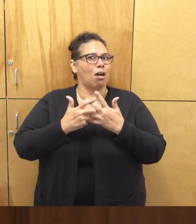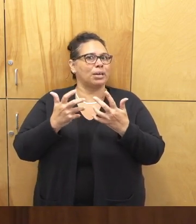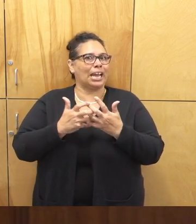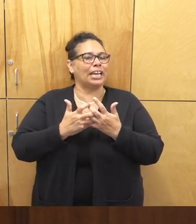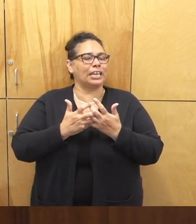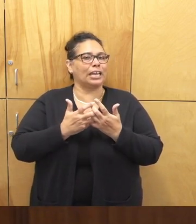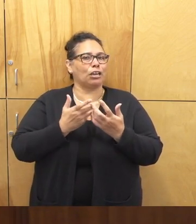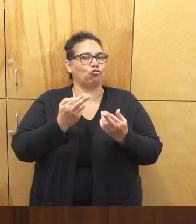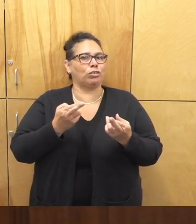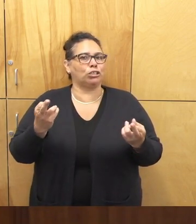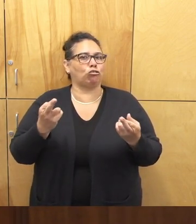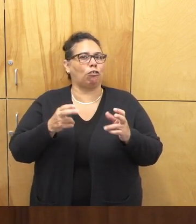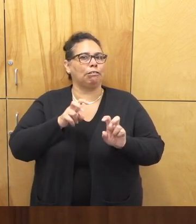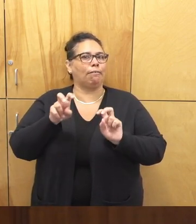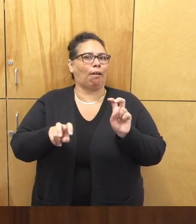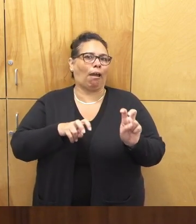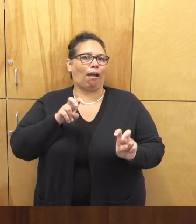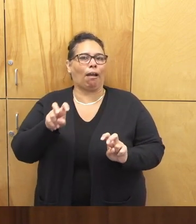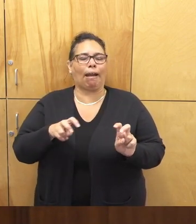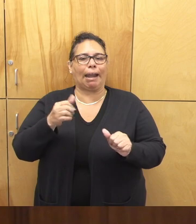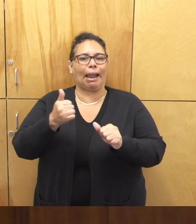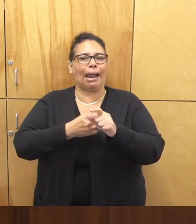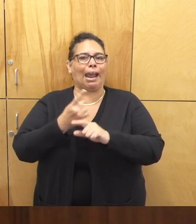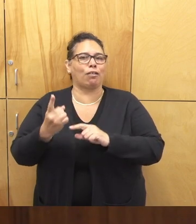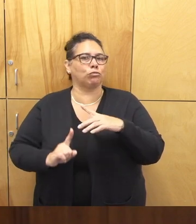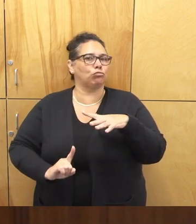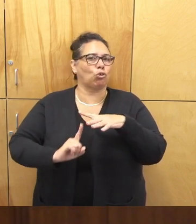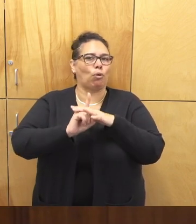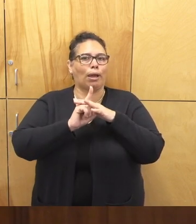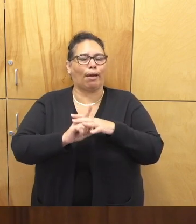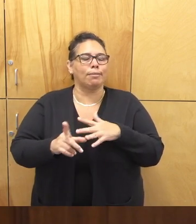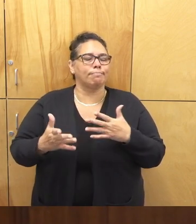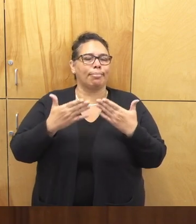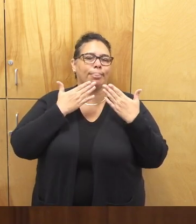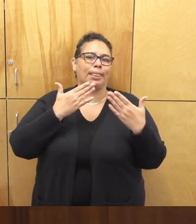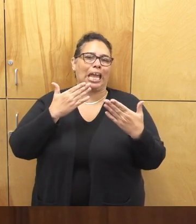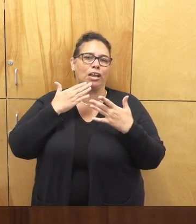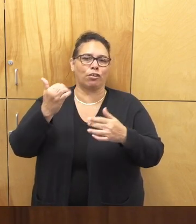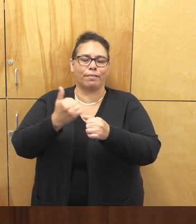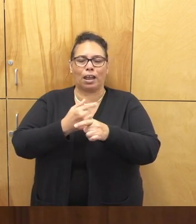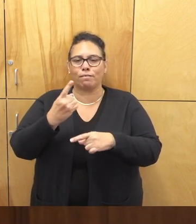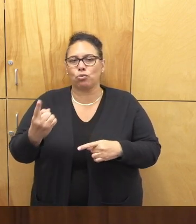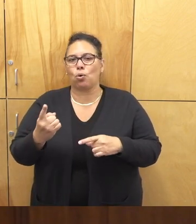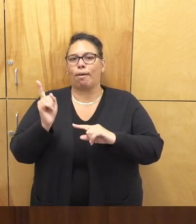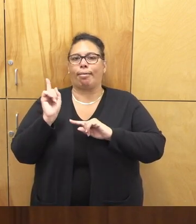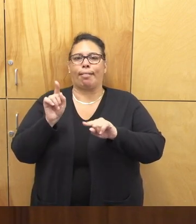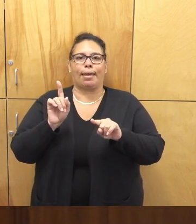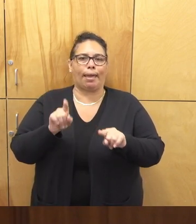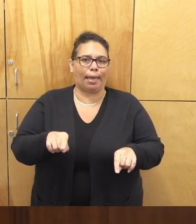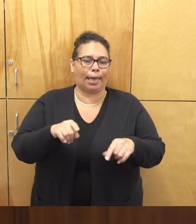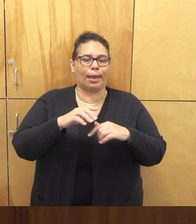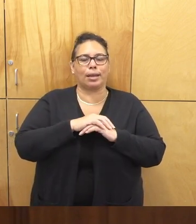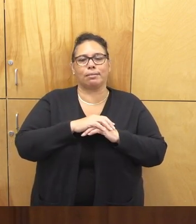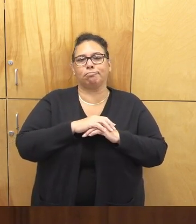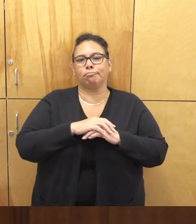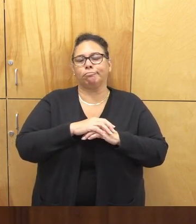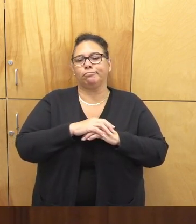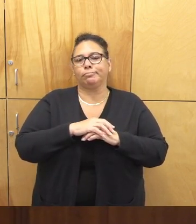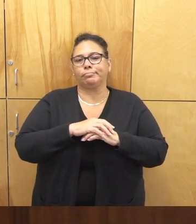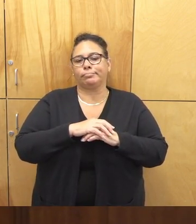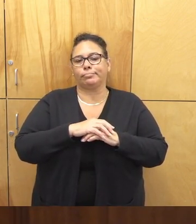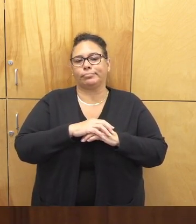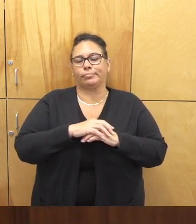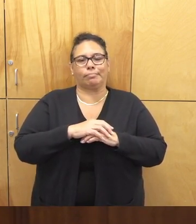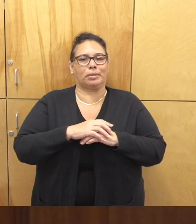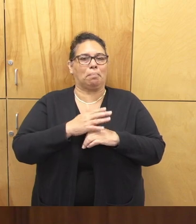our departments showing up in full force. So thank you to everyone. Thank you for everyone that came out. I'll just share